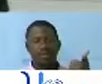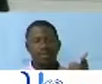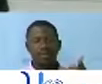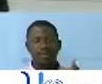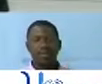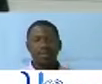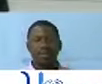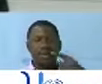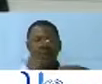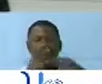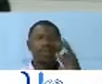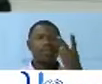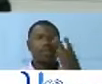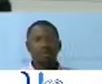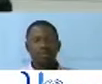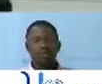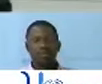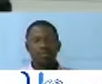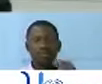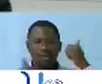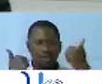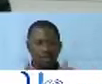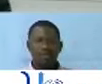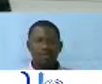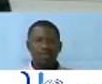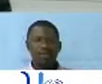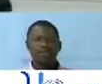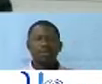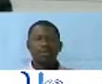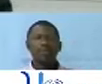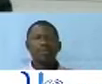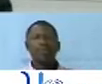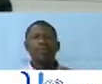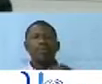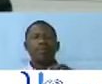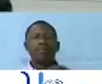subsequent one was 2006 March. Benen binam moy tamen ci